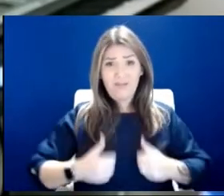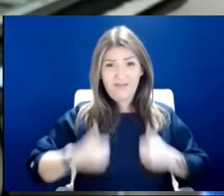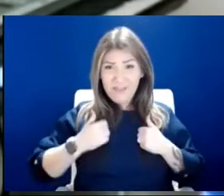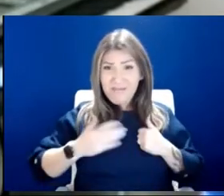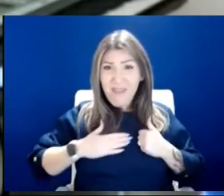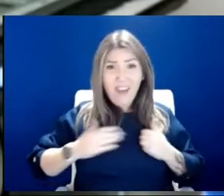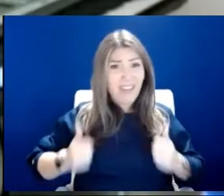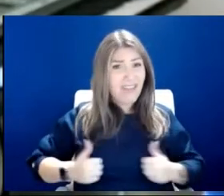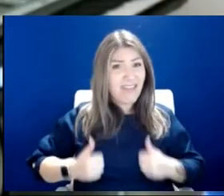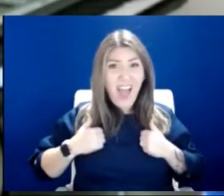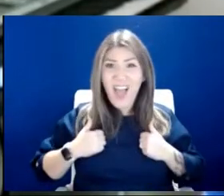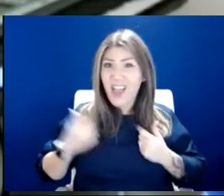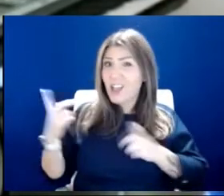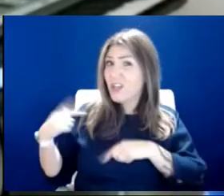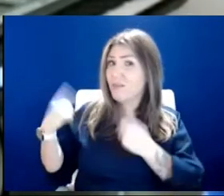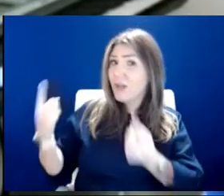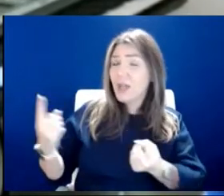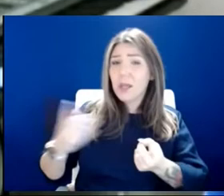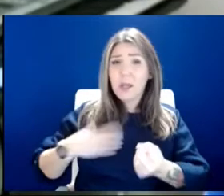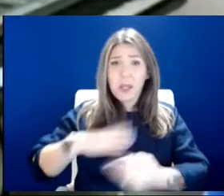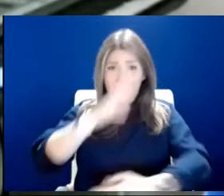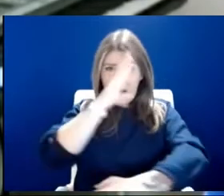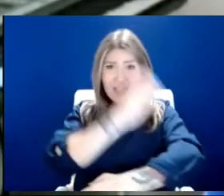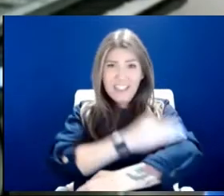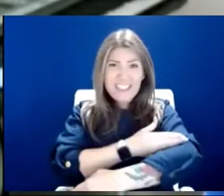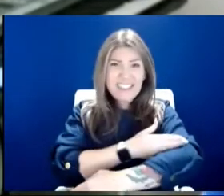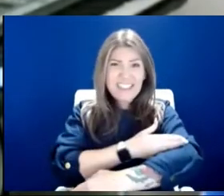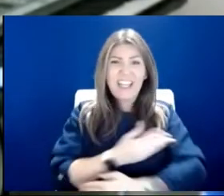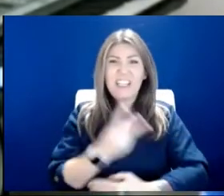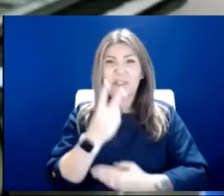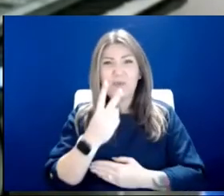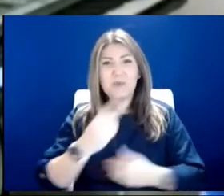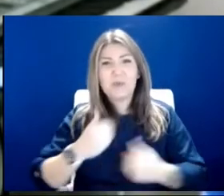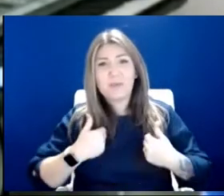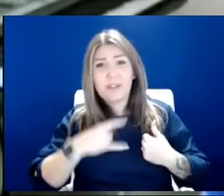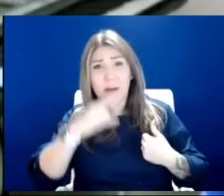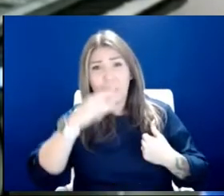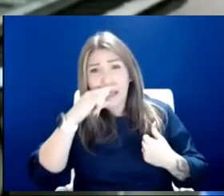life. I wanted my son, he's got two young kids.